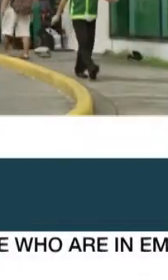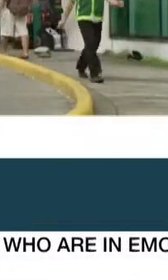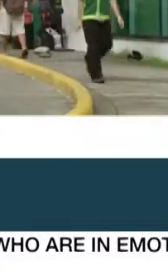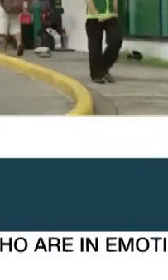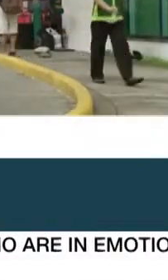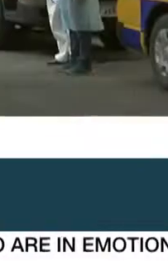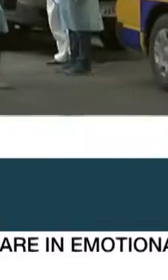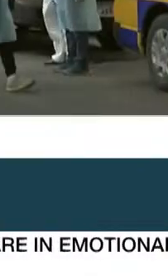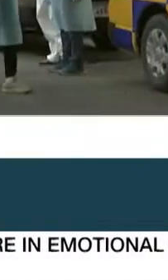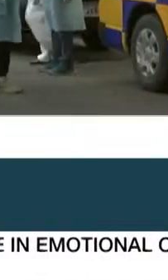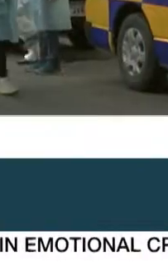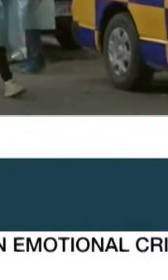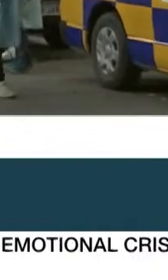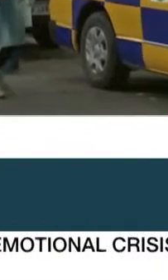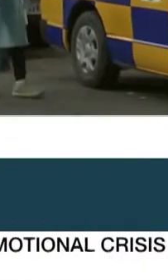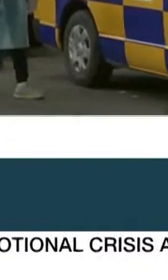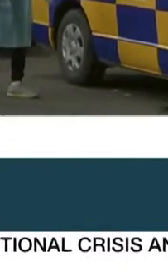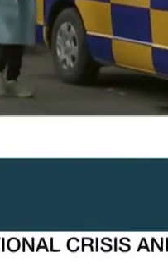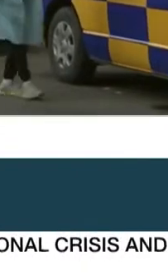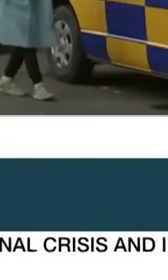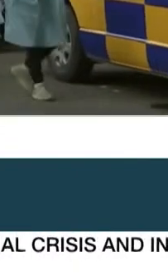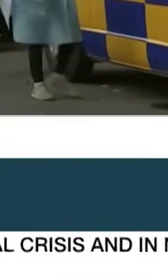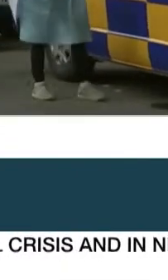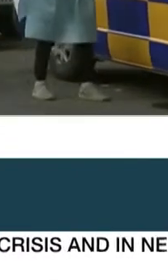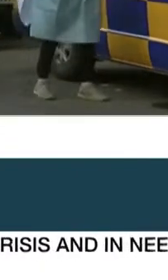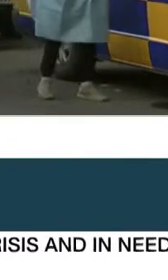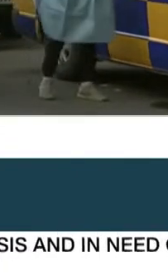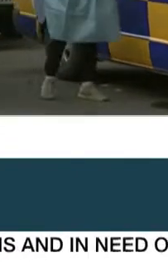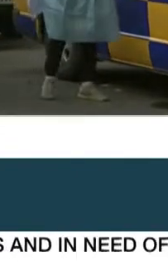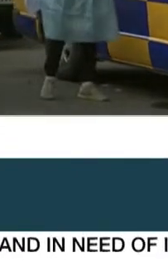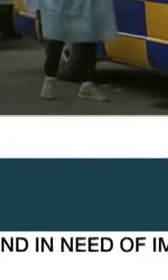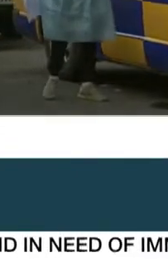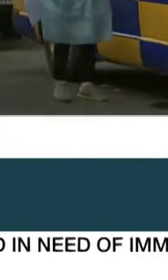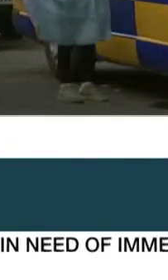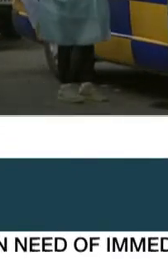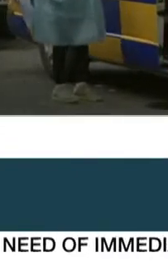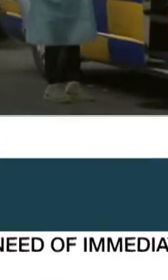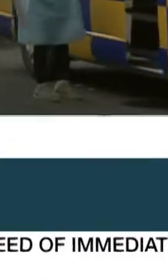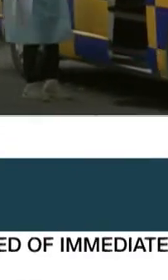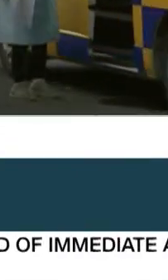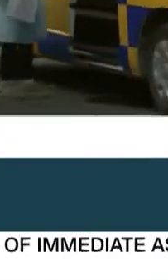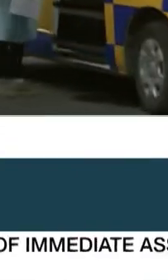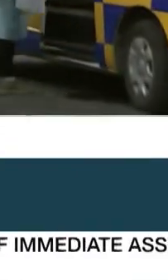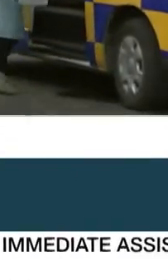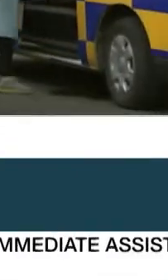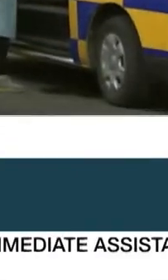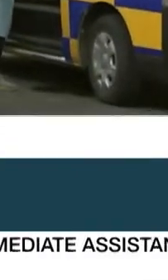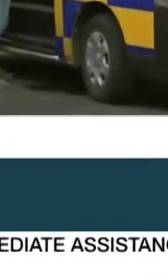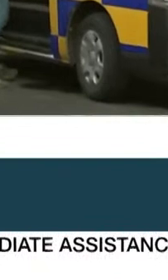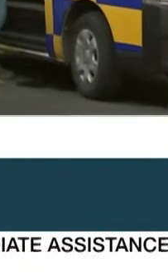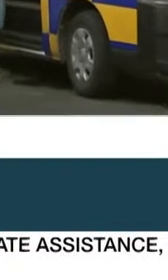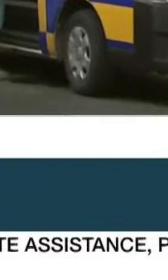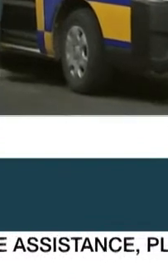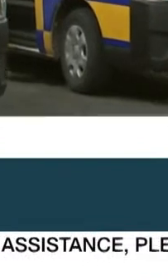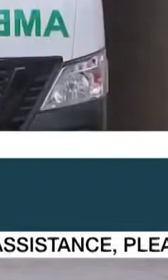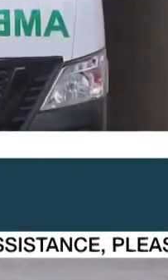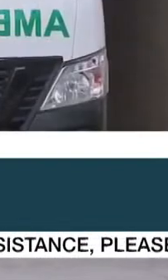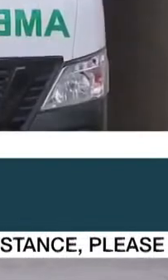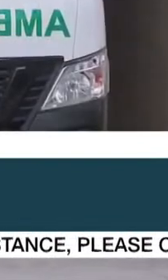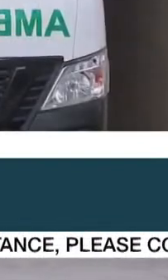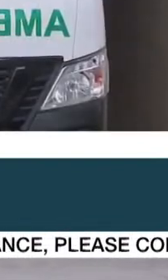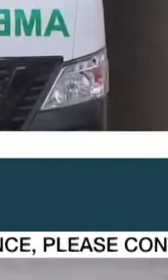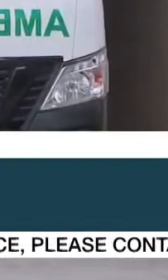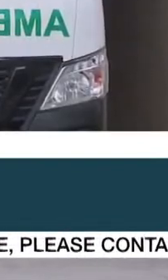Kasi marami sa mga provinces, less vaccination coverage at less ang healthcare capacity. For